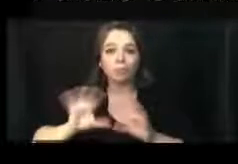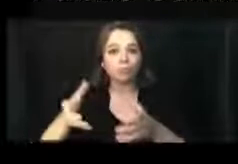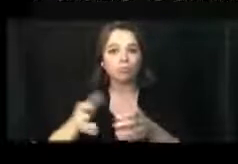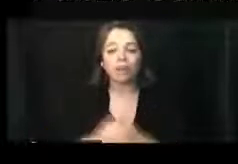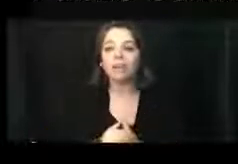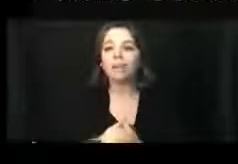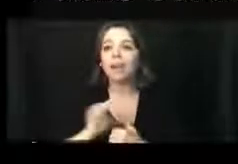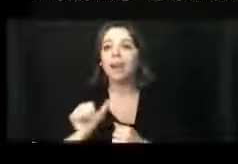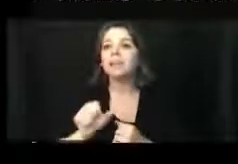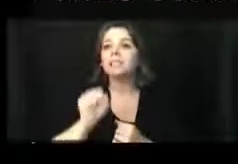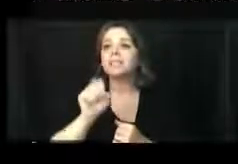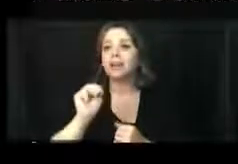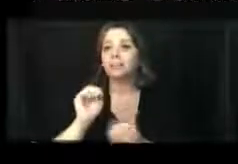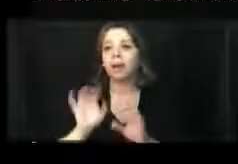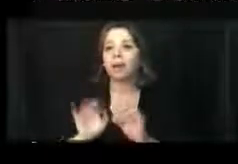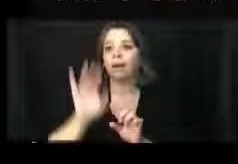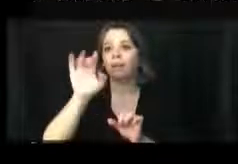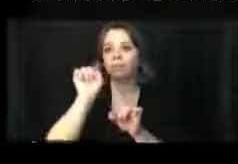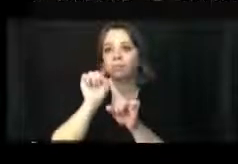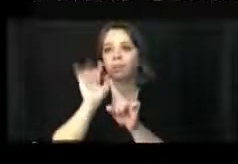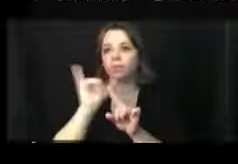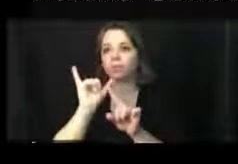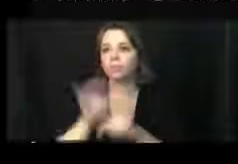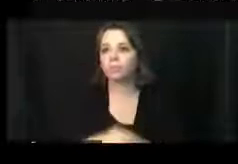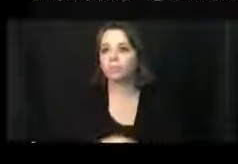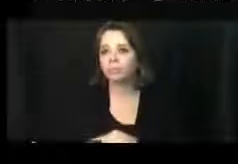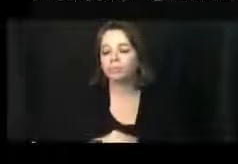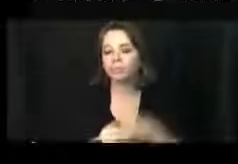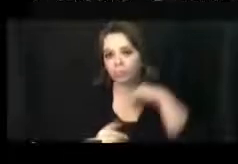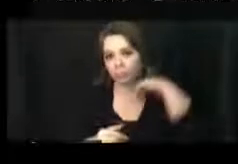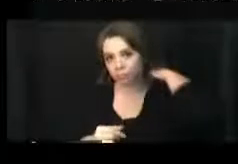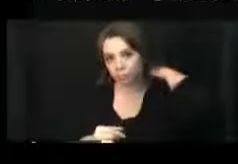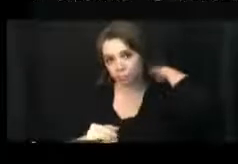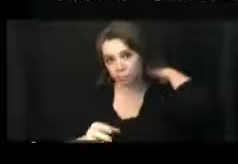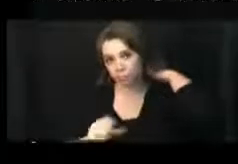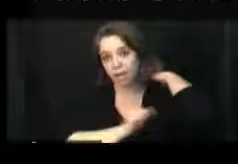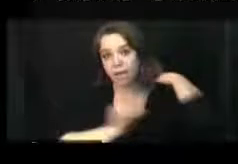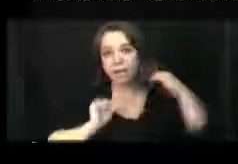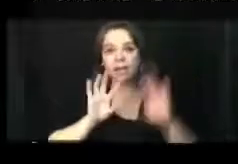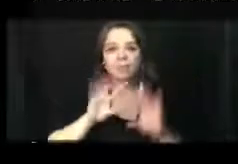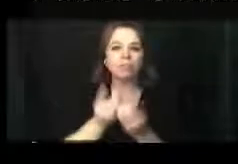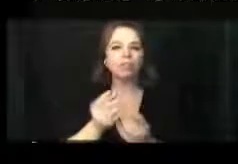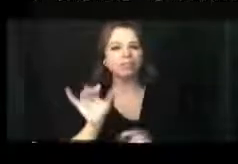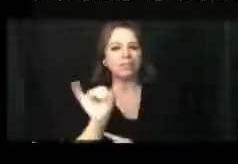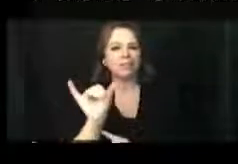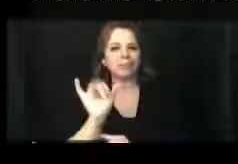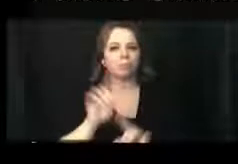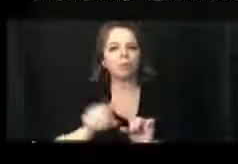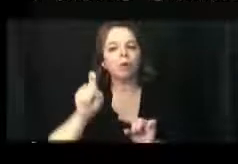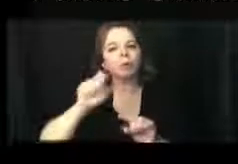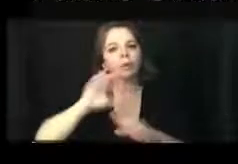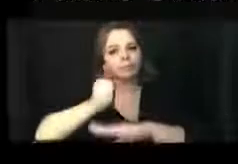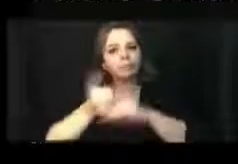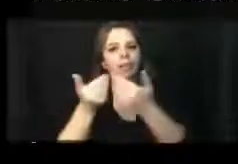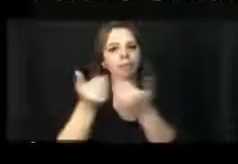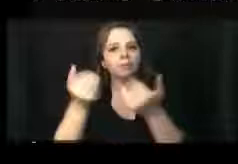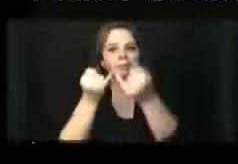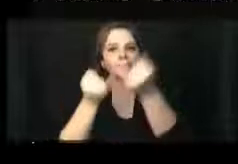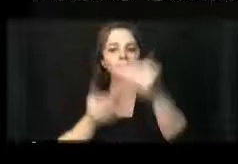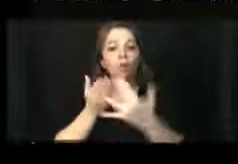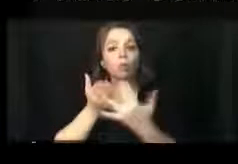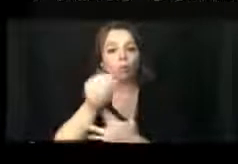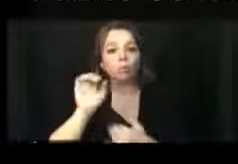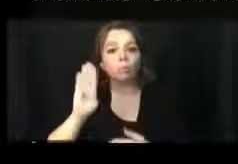Santa Monica. For our assembly districts, it's very similar where we have to draw a dividing line throughout Beverly Hills and then create